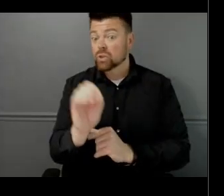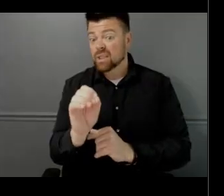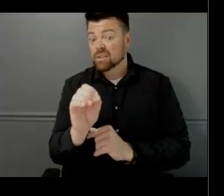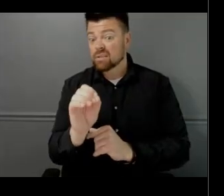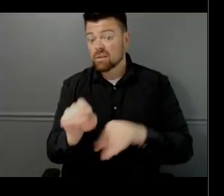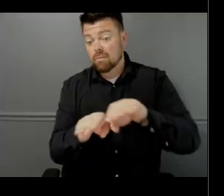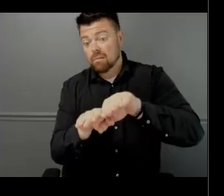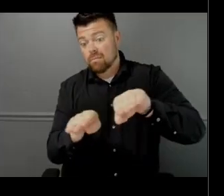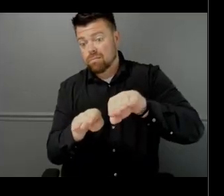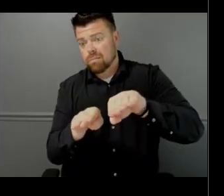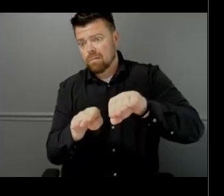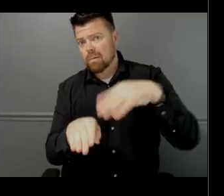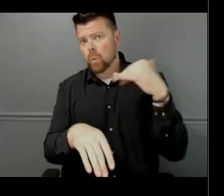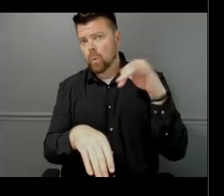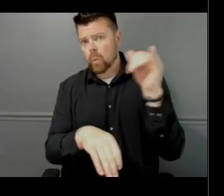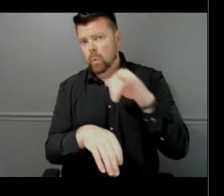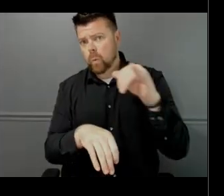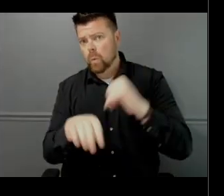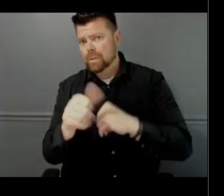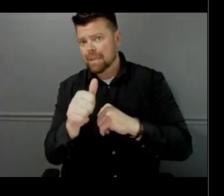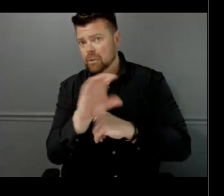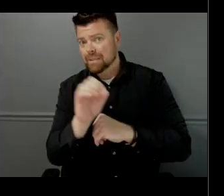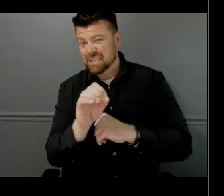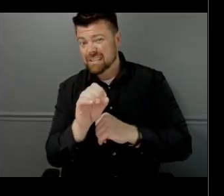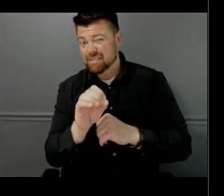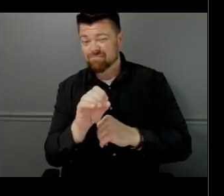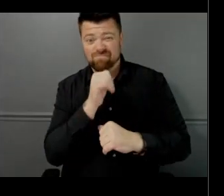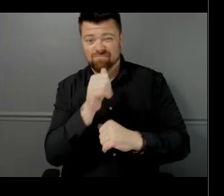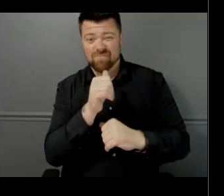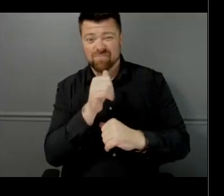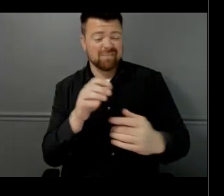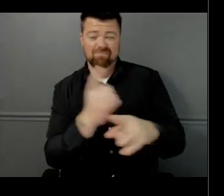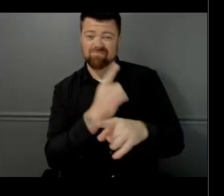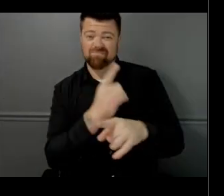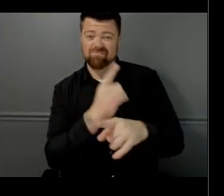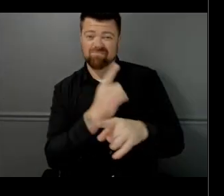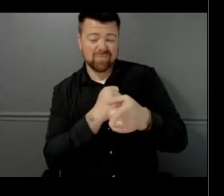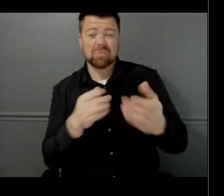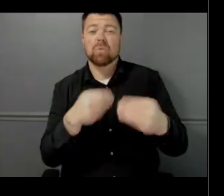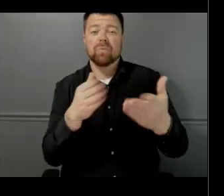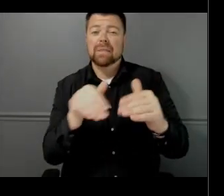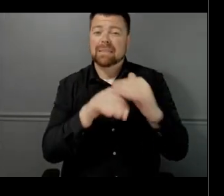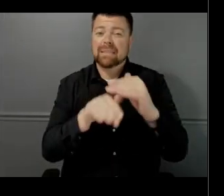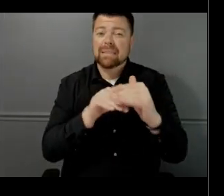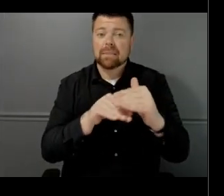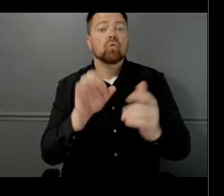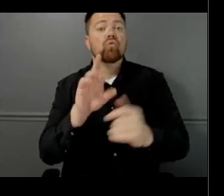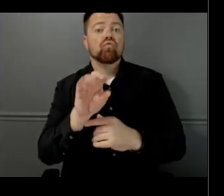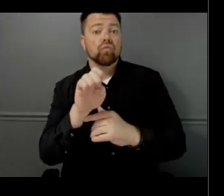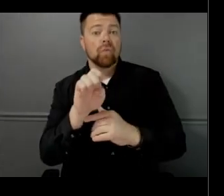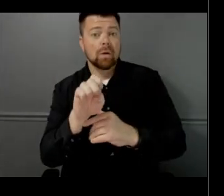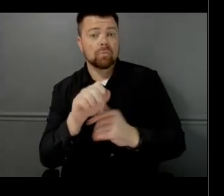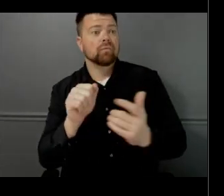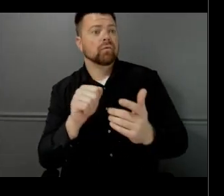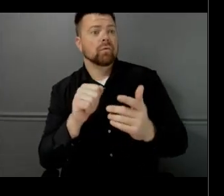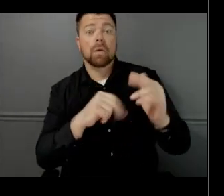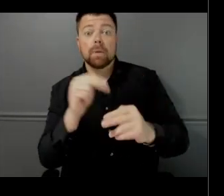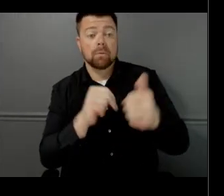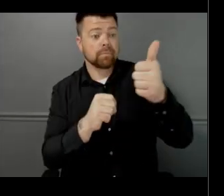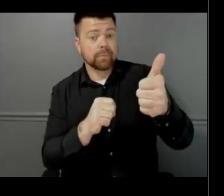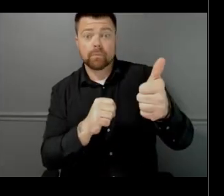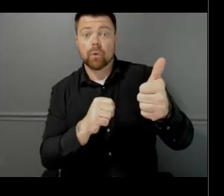then it is considered impractical to provide an accessible route to the building or dwelling